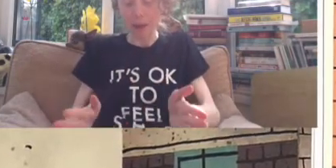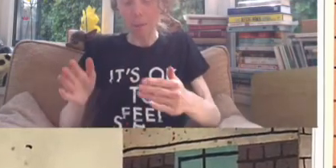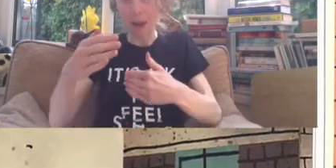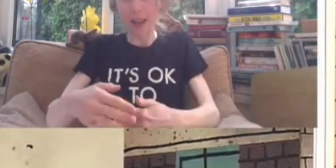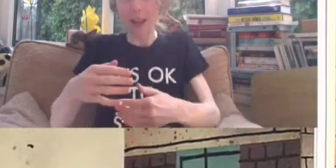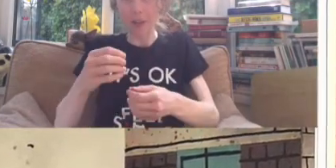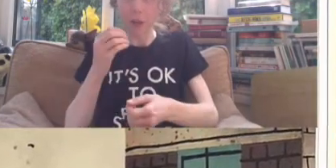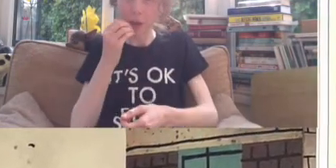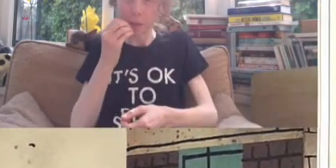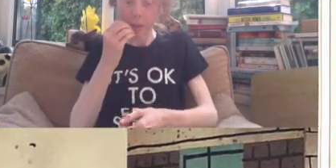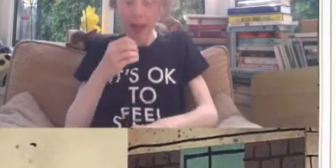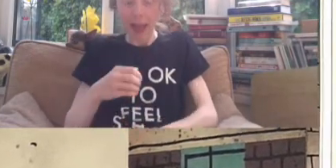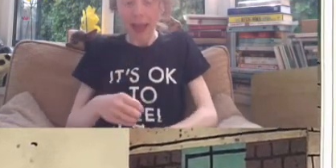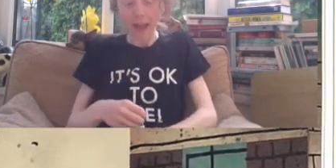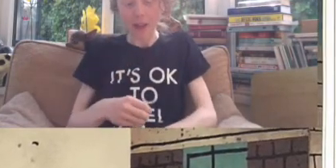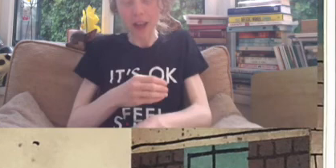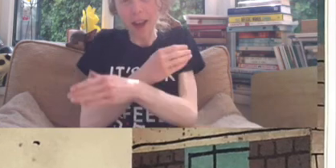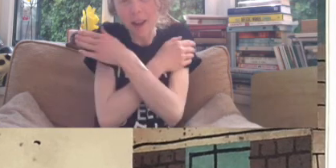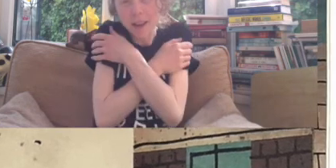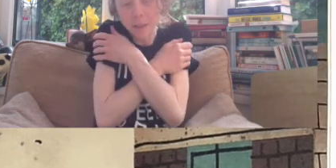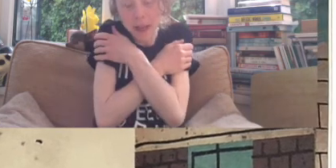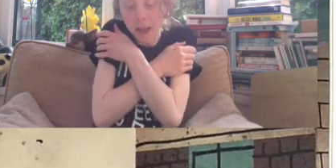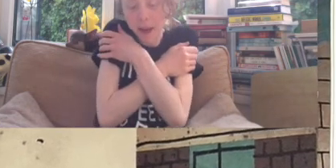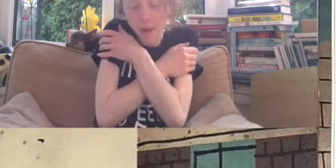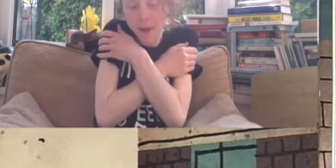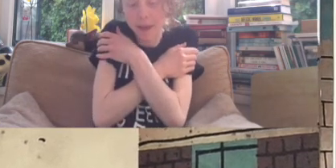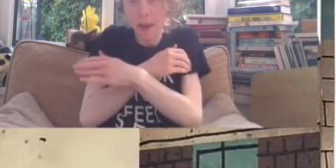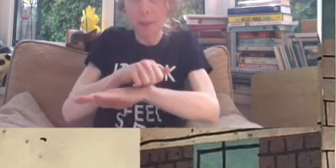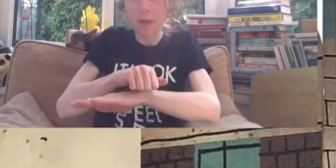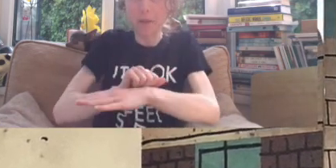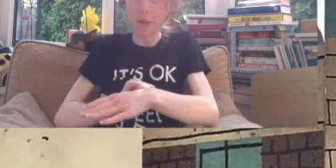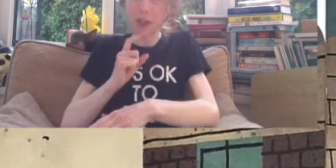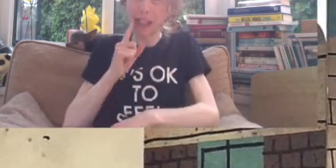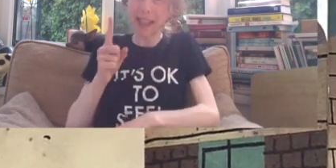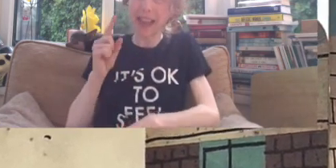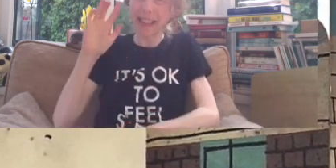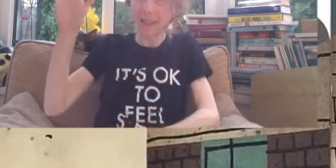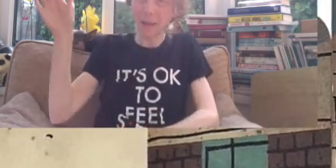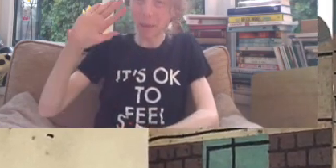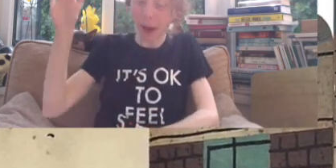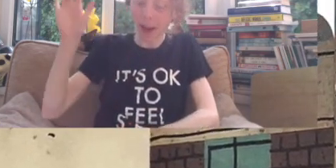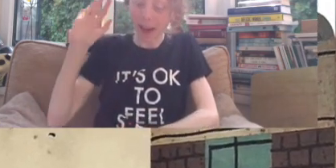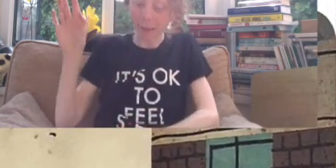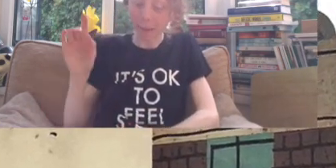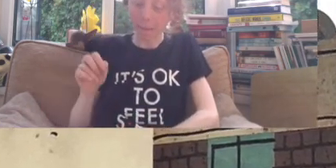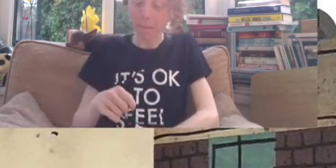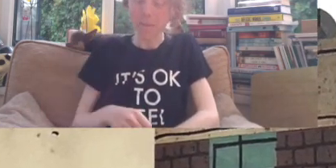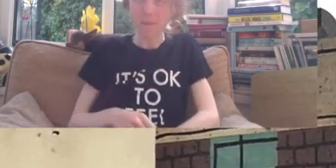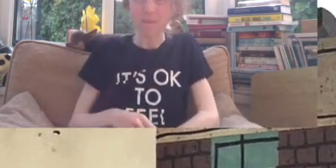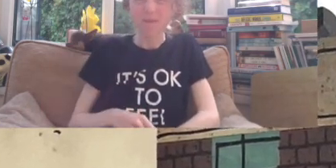me my lunch and she hugs me close before she says goodbye.